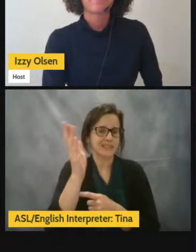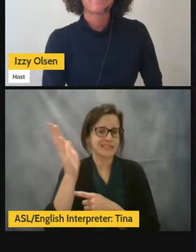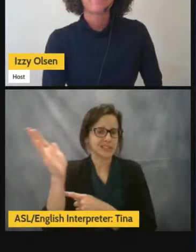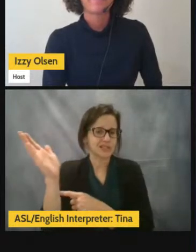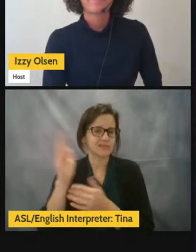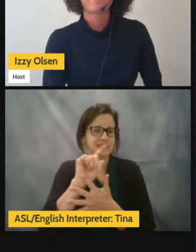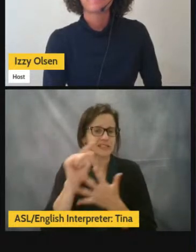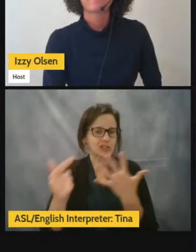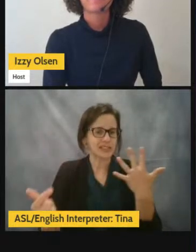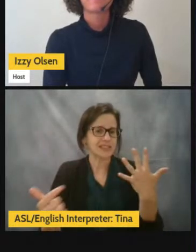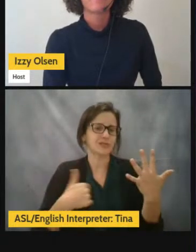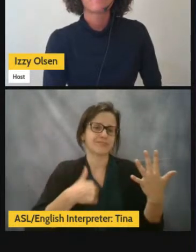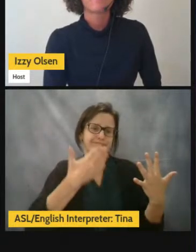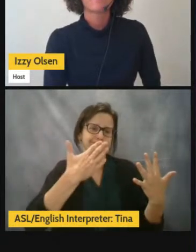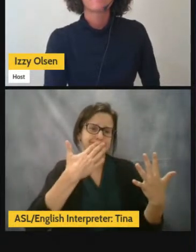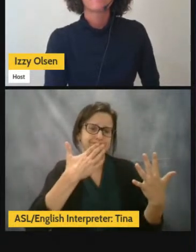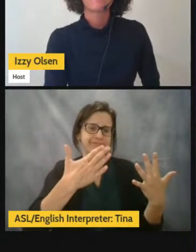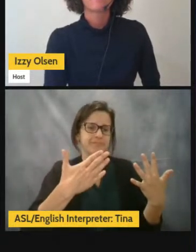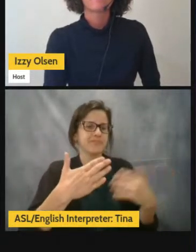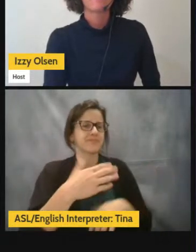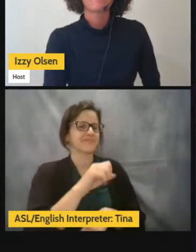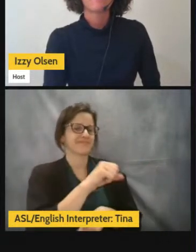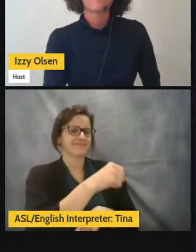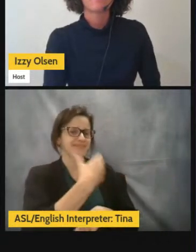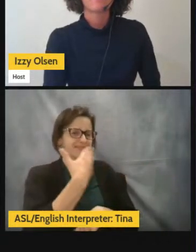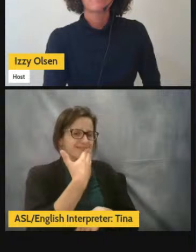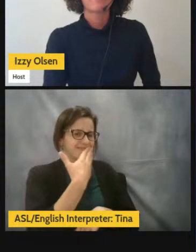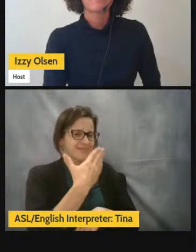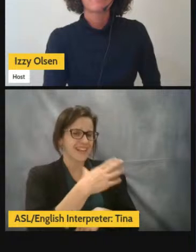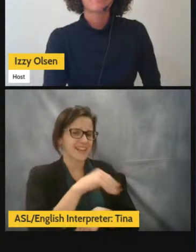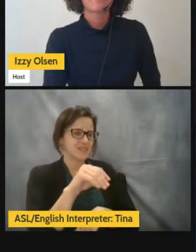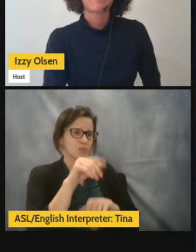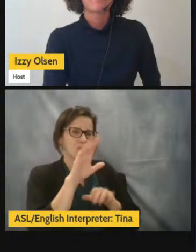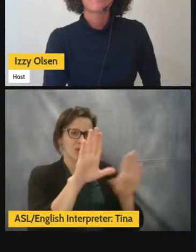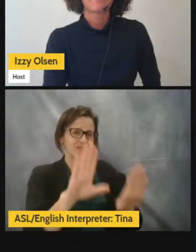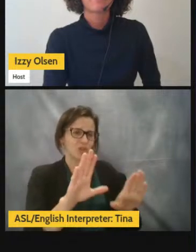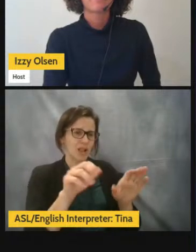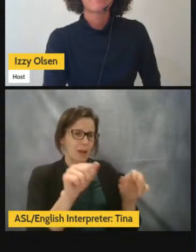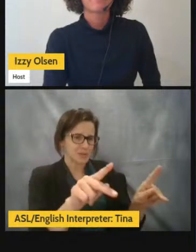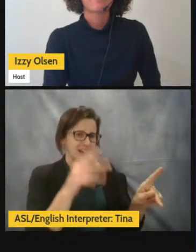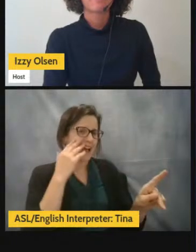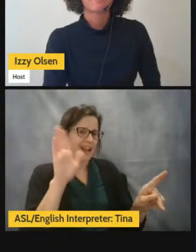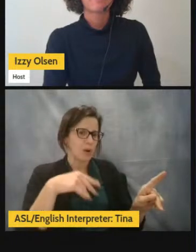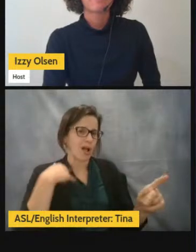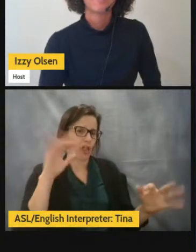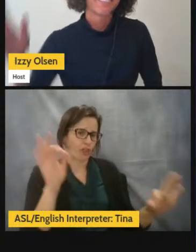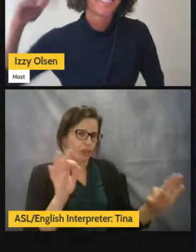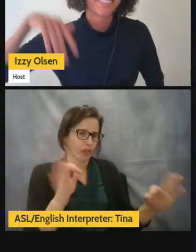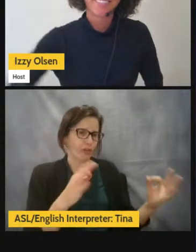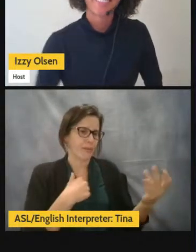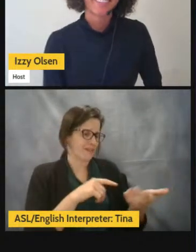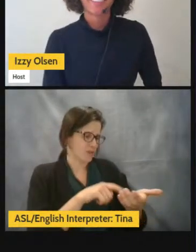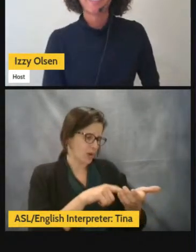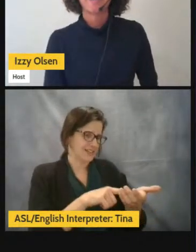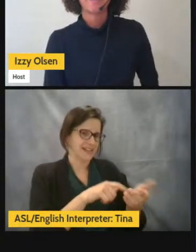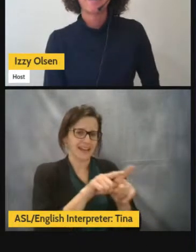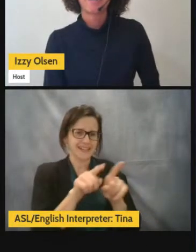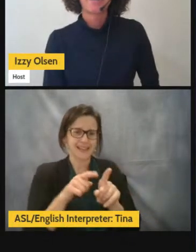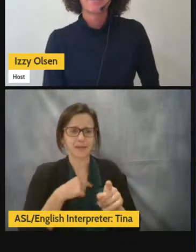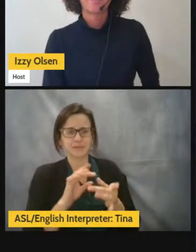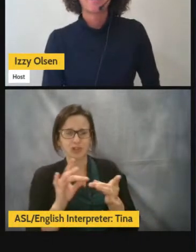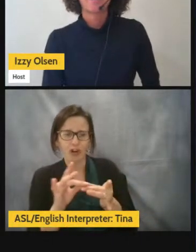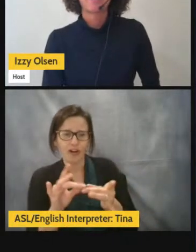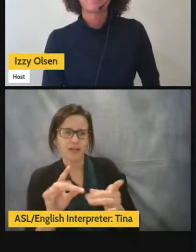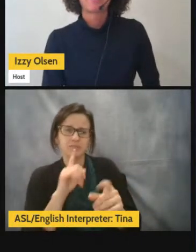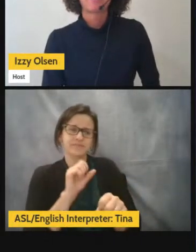Yeah, and Izzy, I just wanted to say thank you so much for the opportunity. I know I was kind of like looking at my phone and getting distracted as I was saying it, but I wanted to just